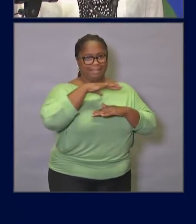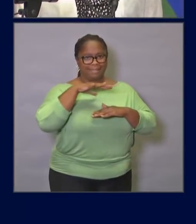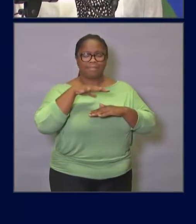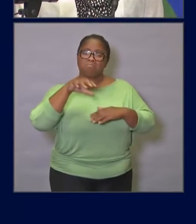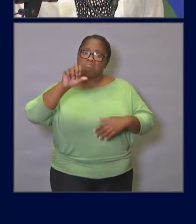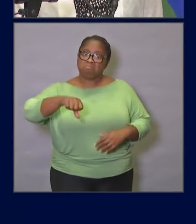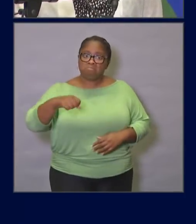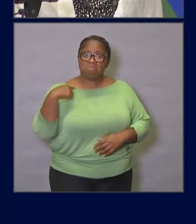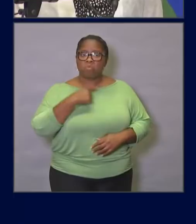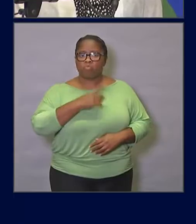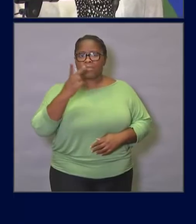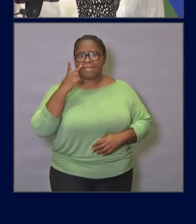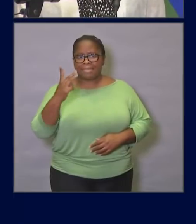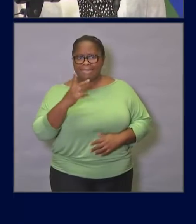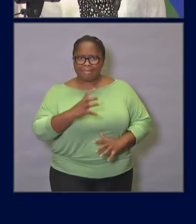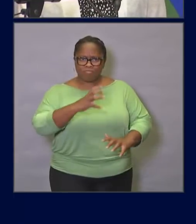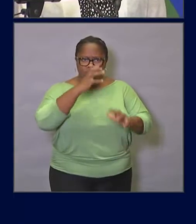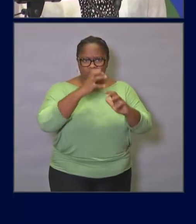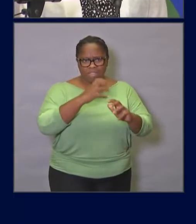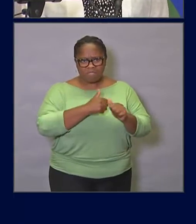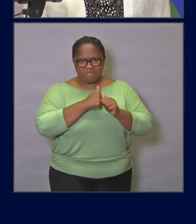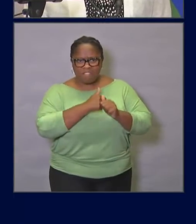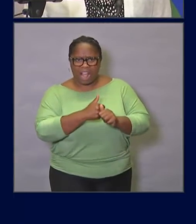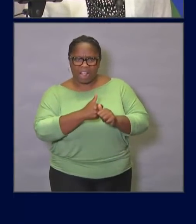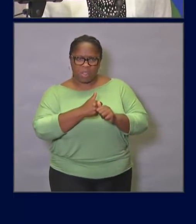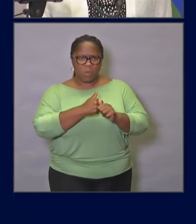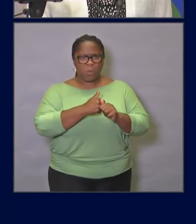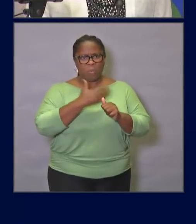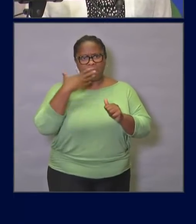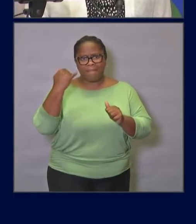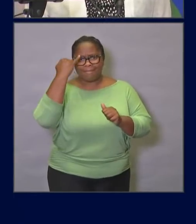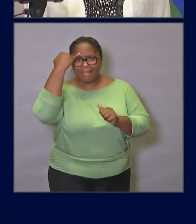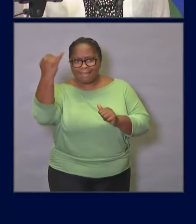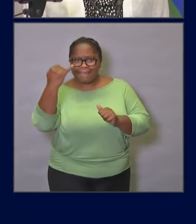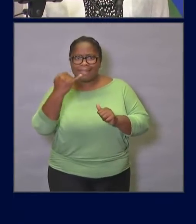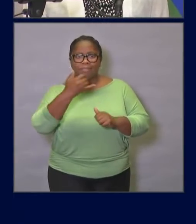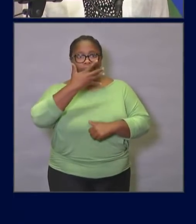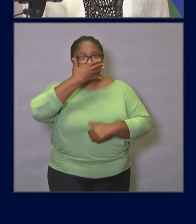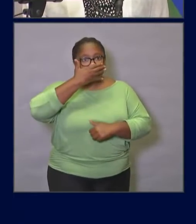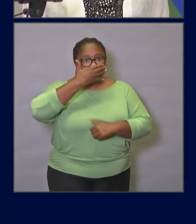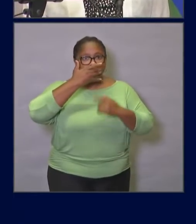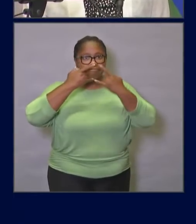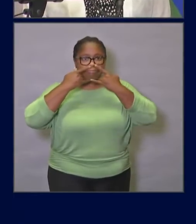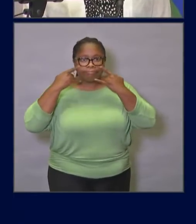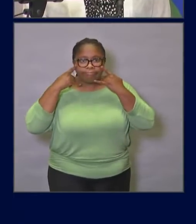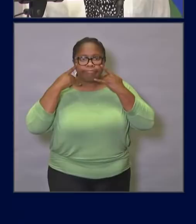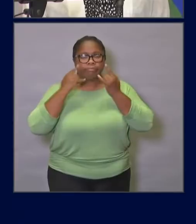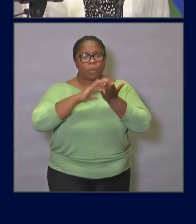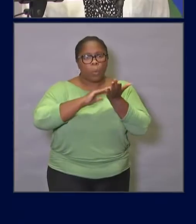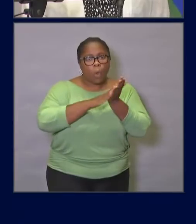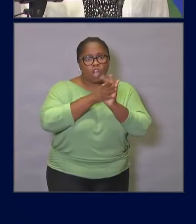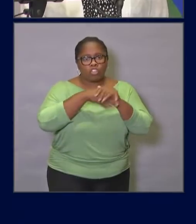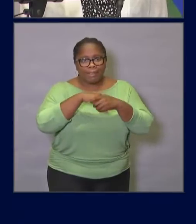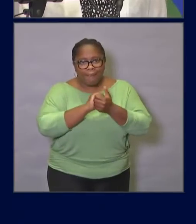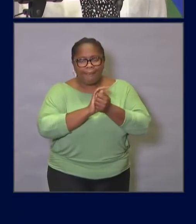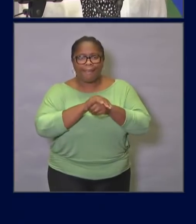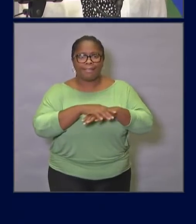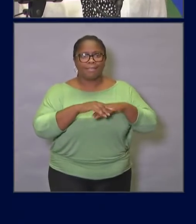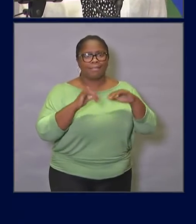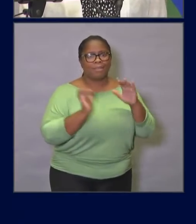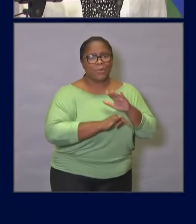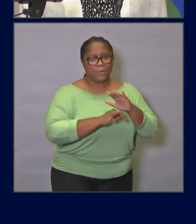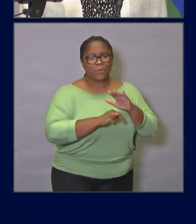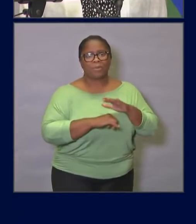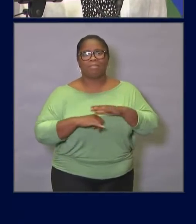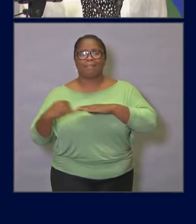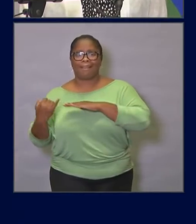the result of strict adherence to best practices like wearing the face coverings, washing hands, quarantining and isolation,